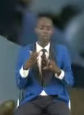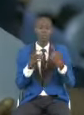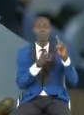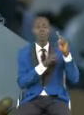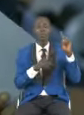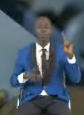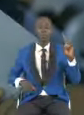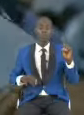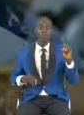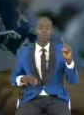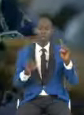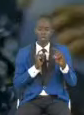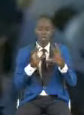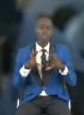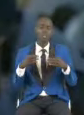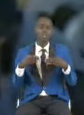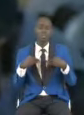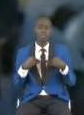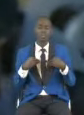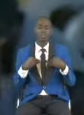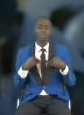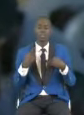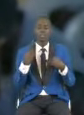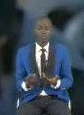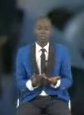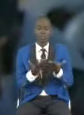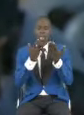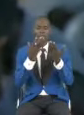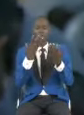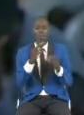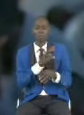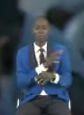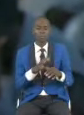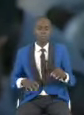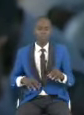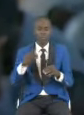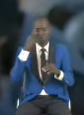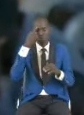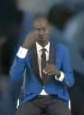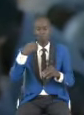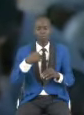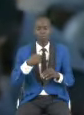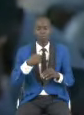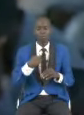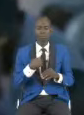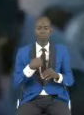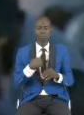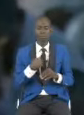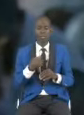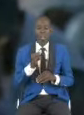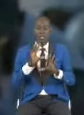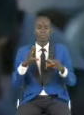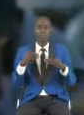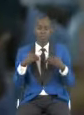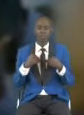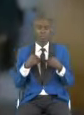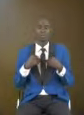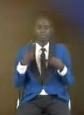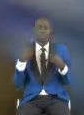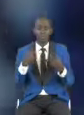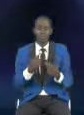accept the sacrifice of Christ for me. I accept the